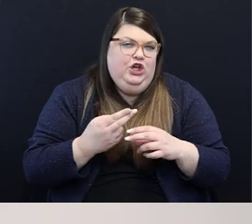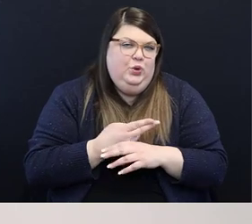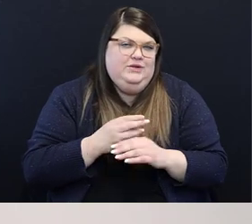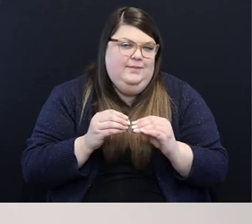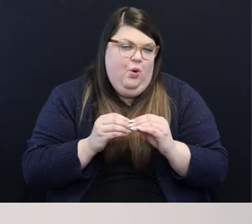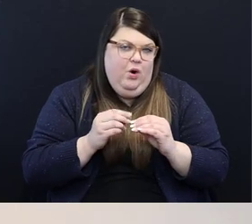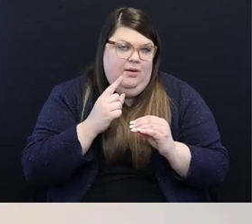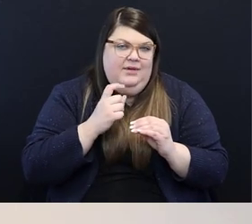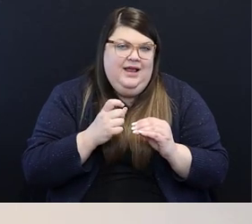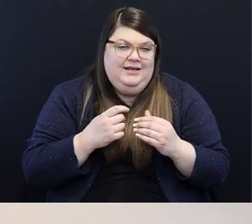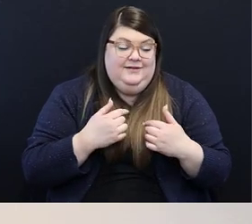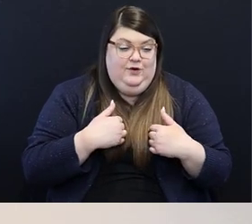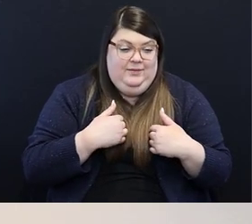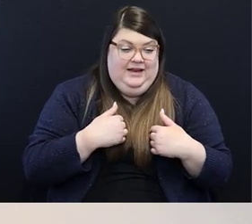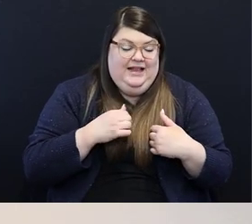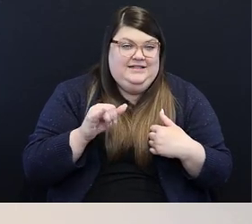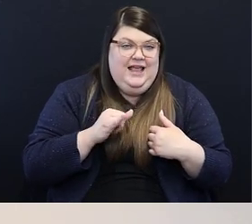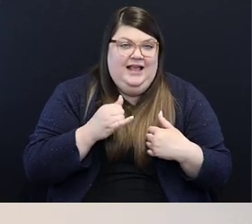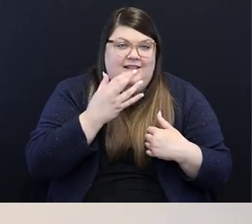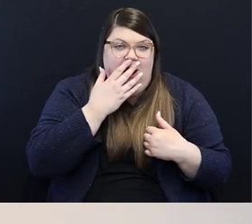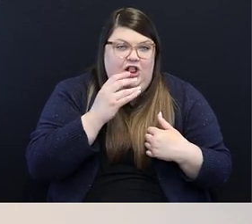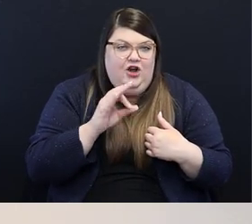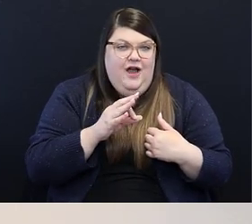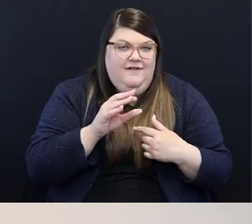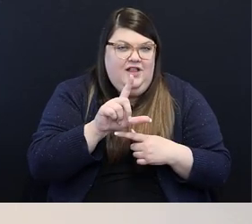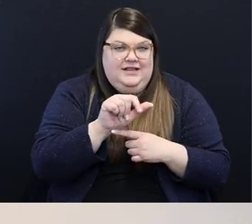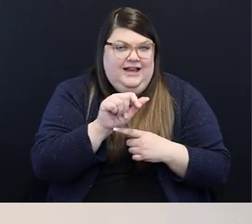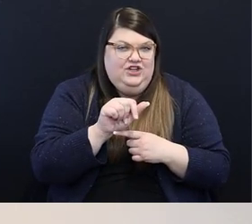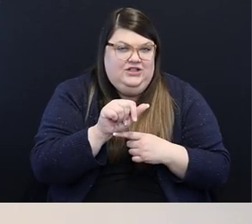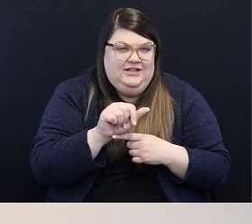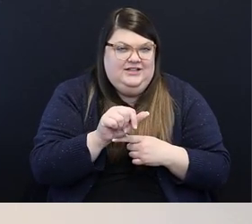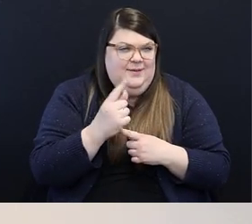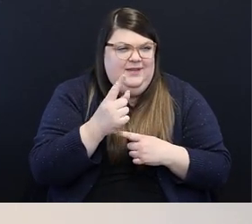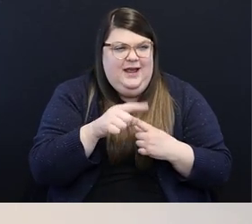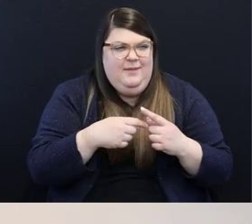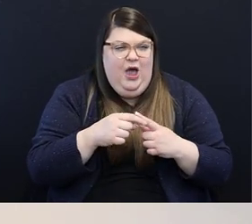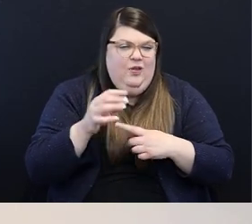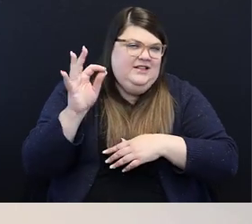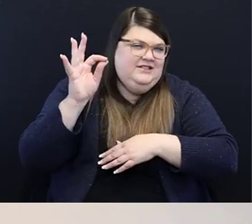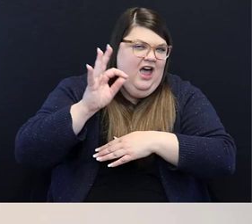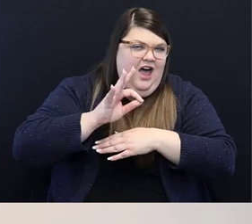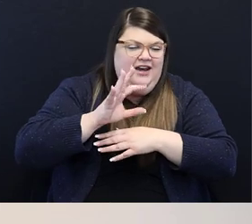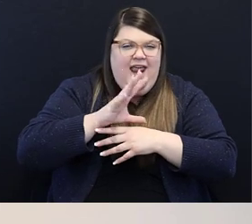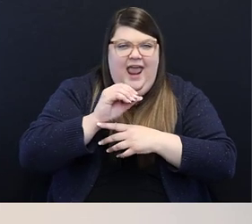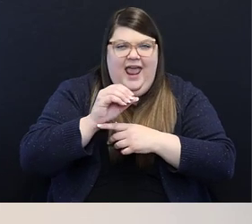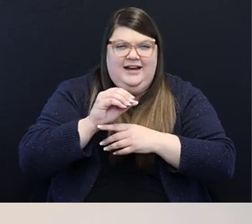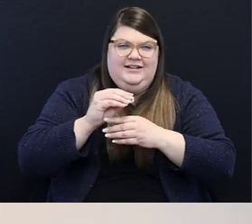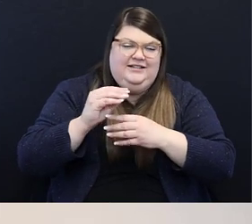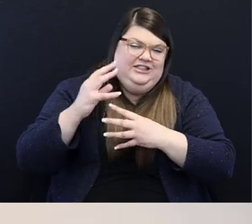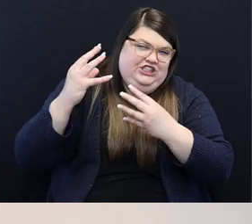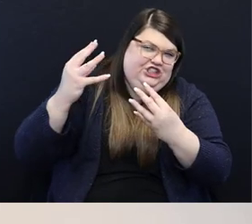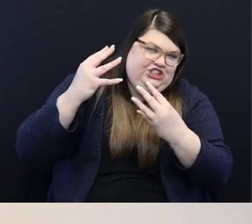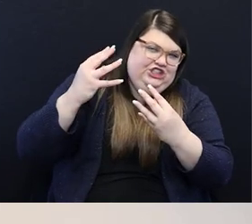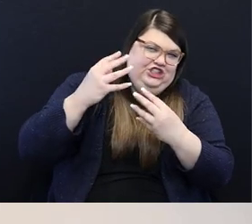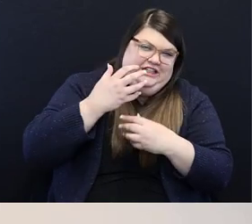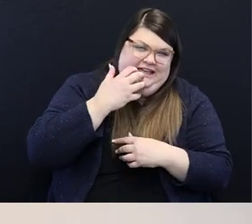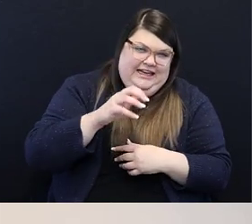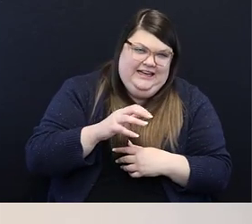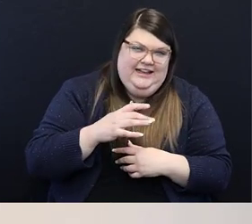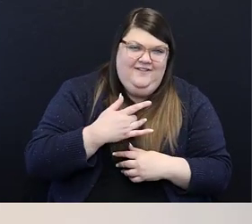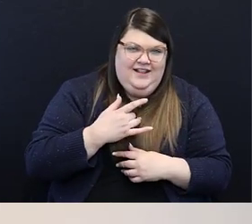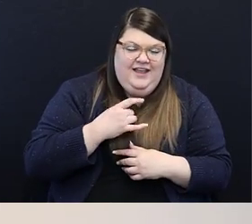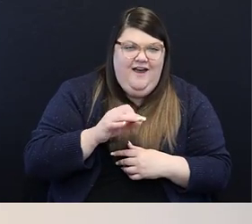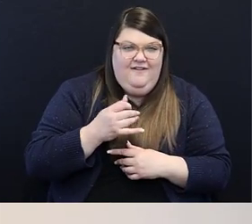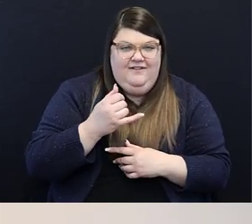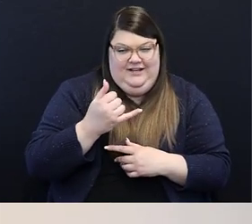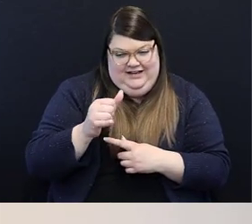because to me it is like the color of Los Angeles, and there's just something about the sun and the oppressiveness of the heat and that feeling of that color